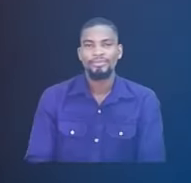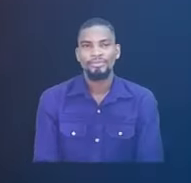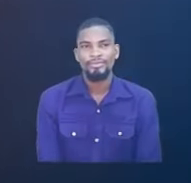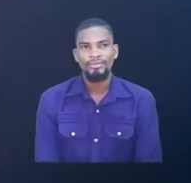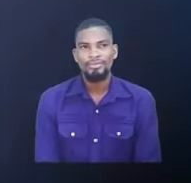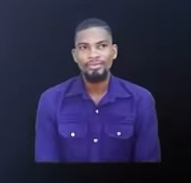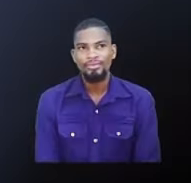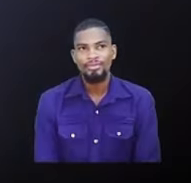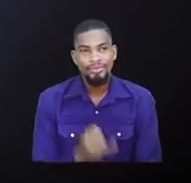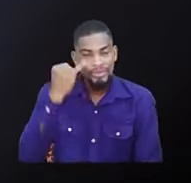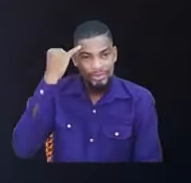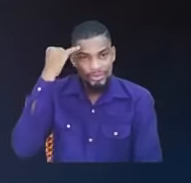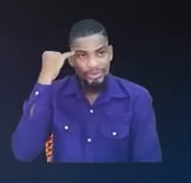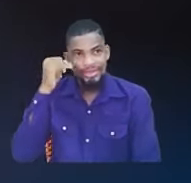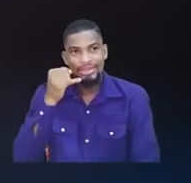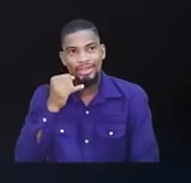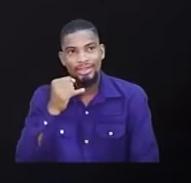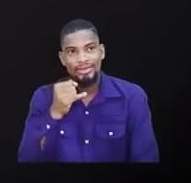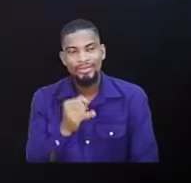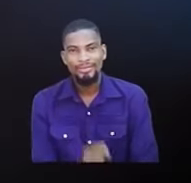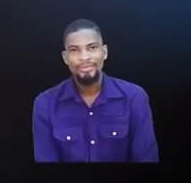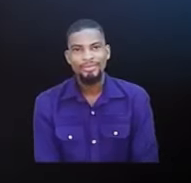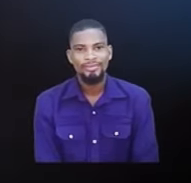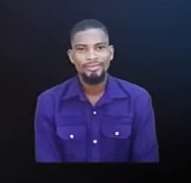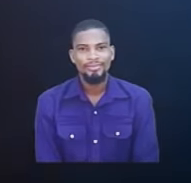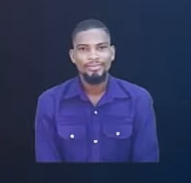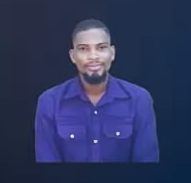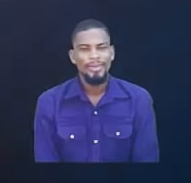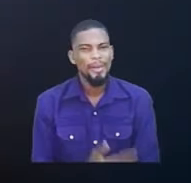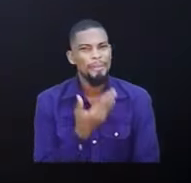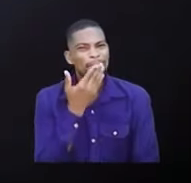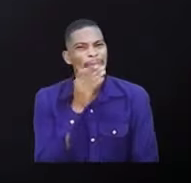and Jonadab was a very subtle guy.